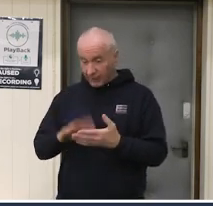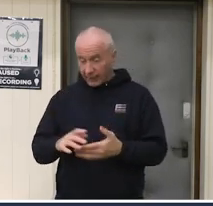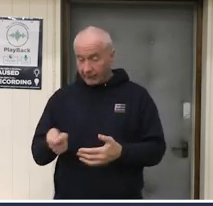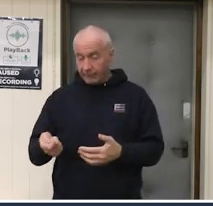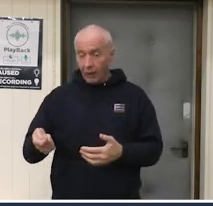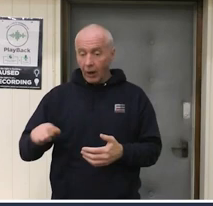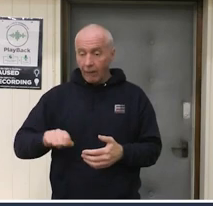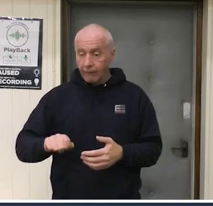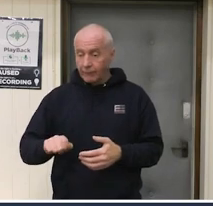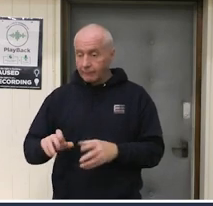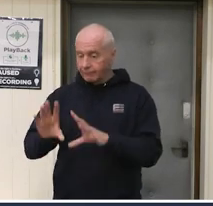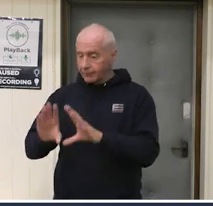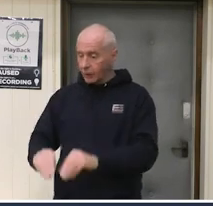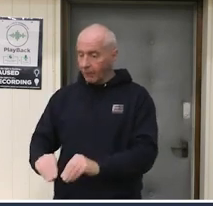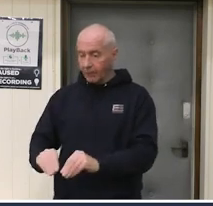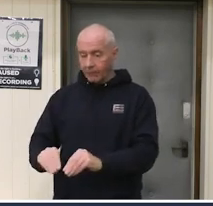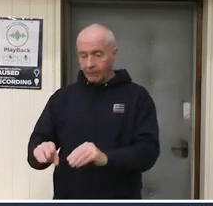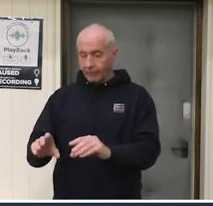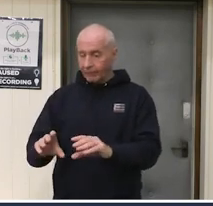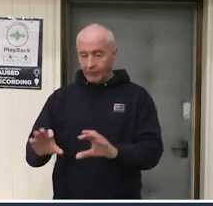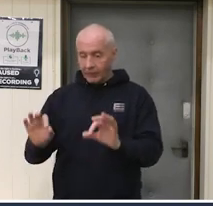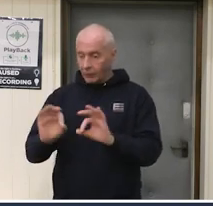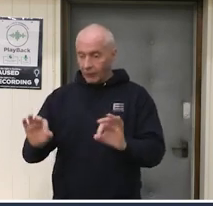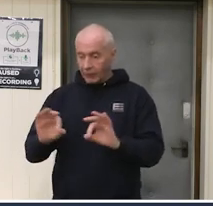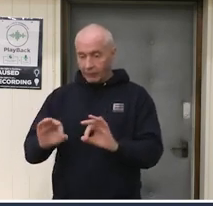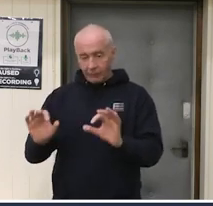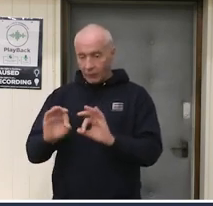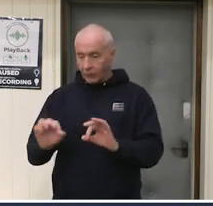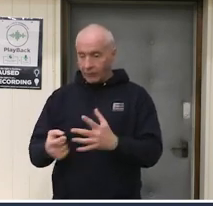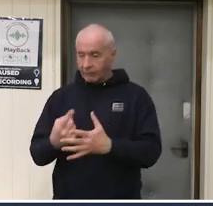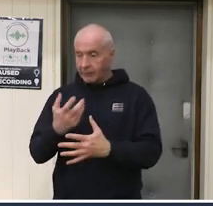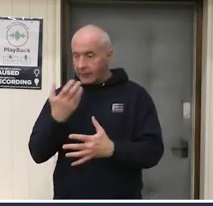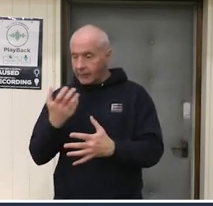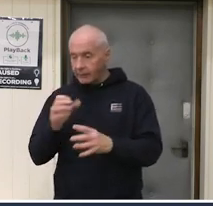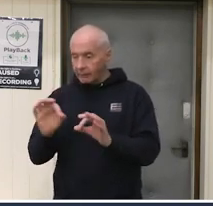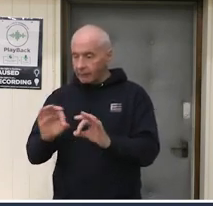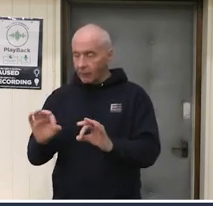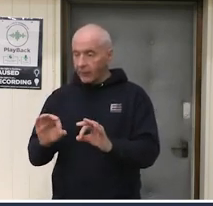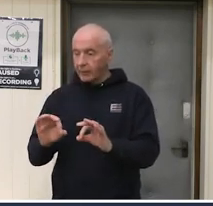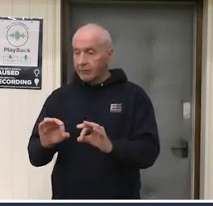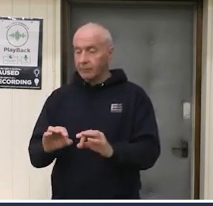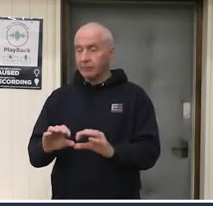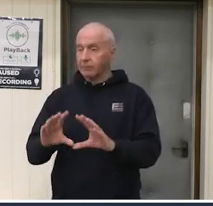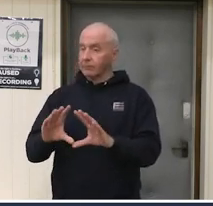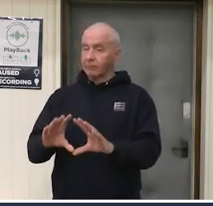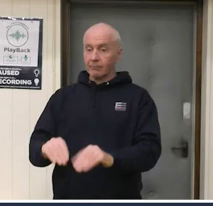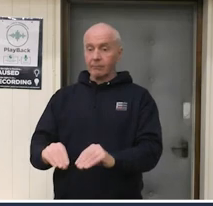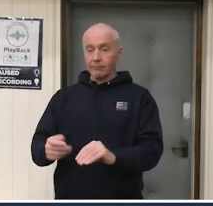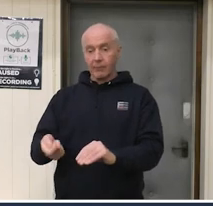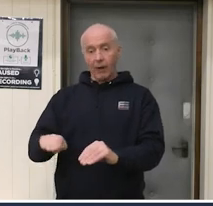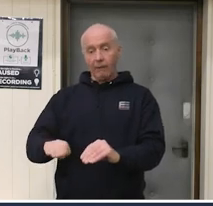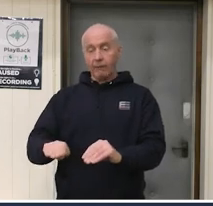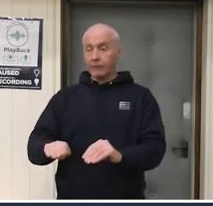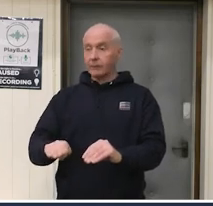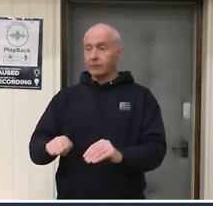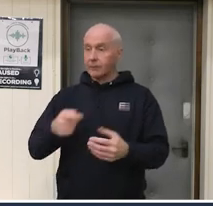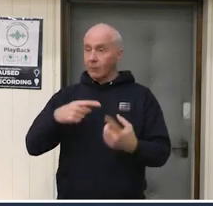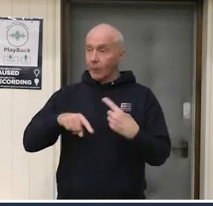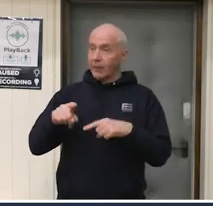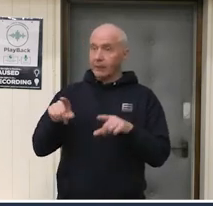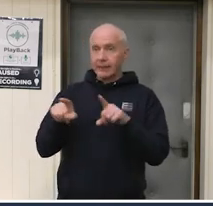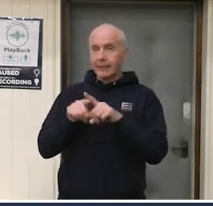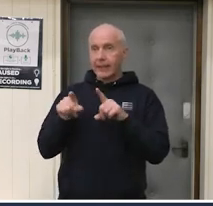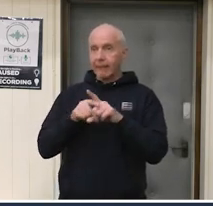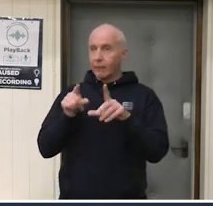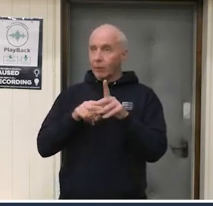off, it stops dead. There's no reactor heat, there's none of that business, right? It's great, we really know, we've done for many years, we're